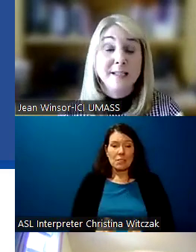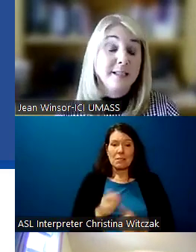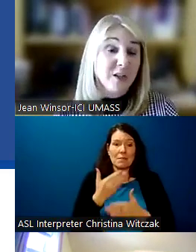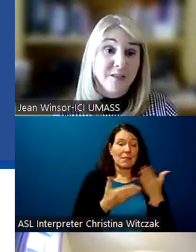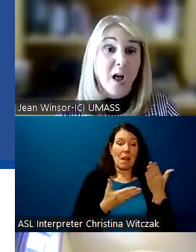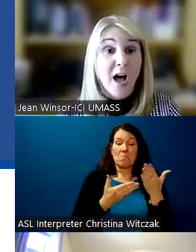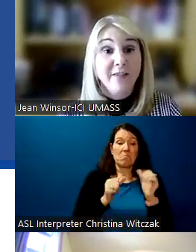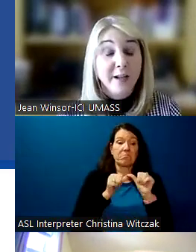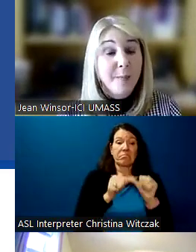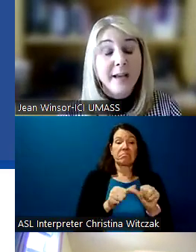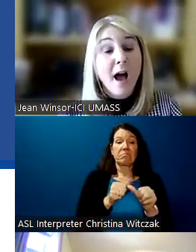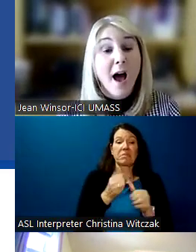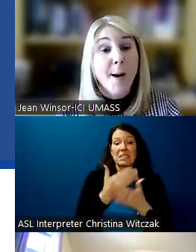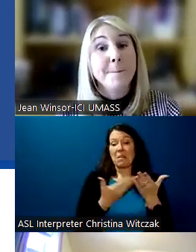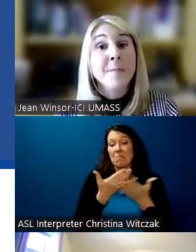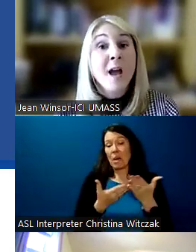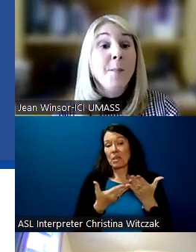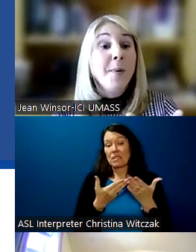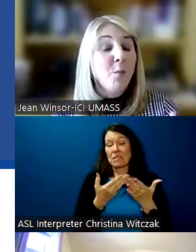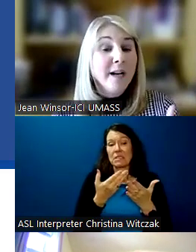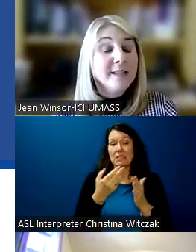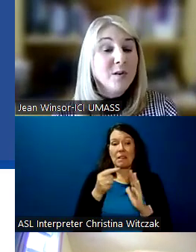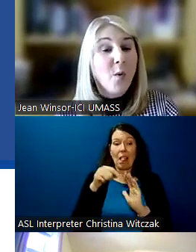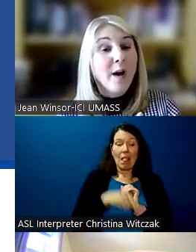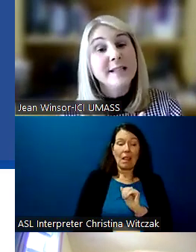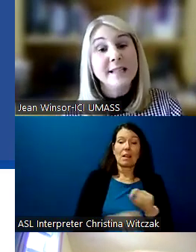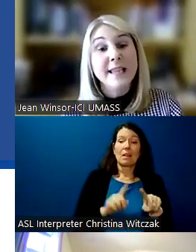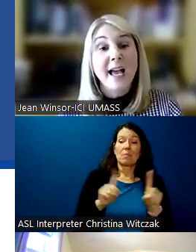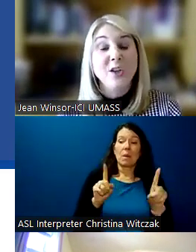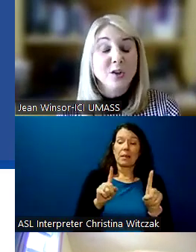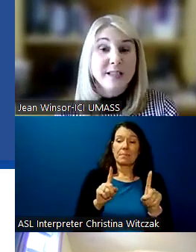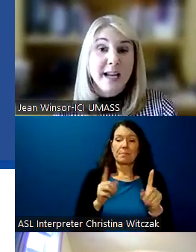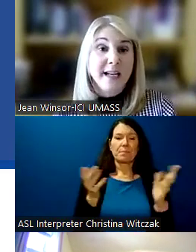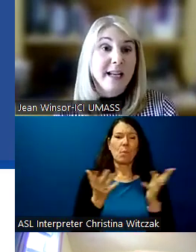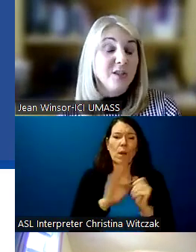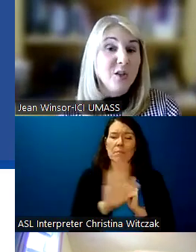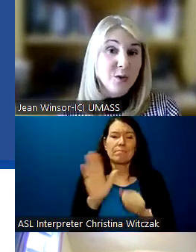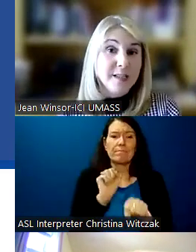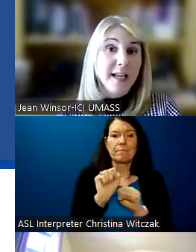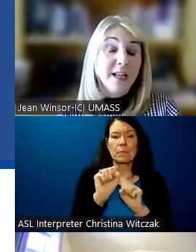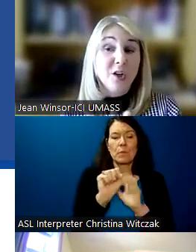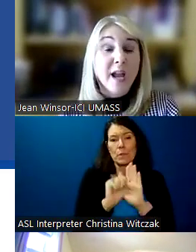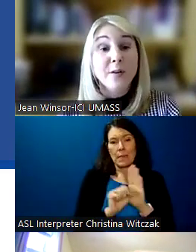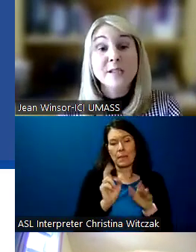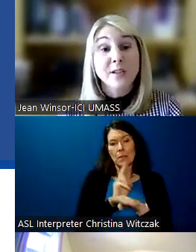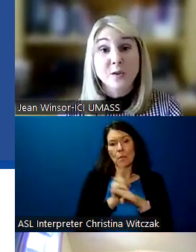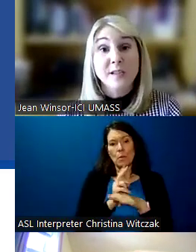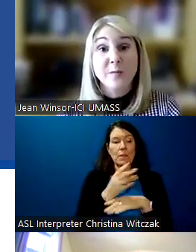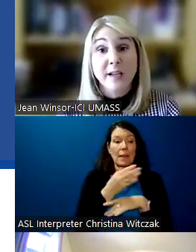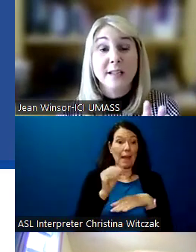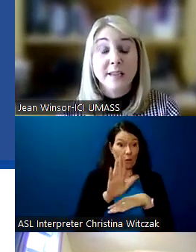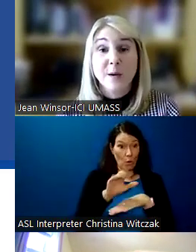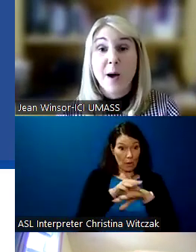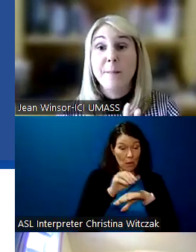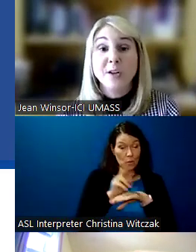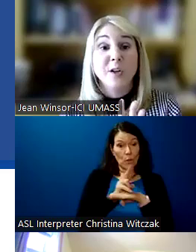these pieces start to fall off a little bit. But what is it that your state is using and your council is using really